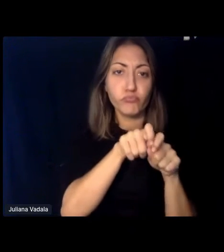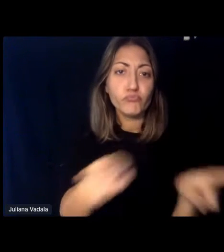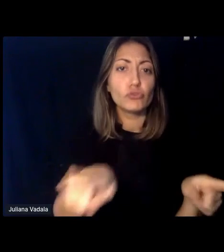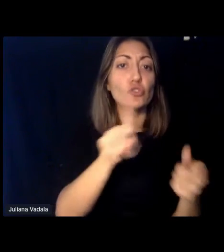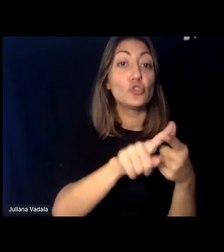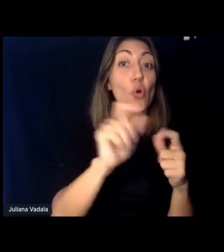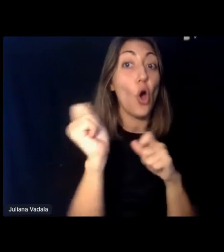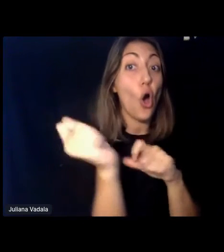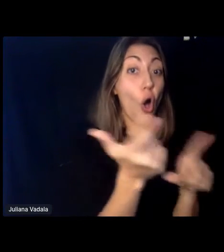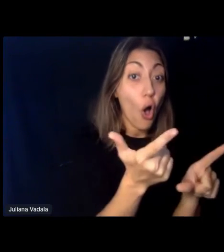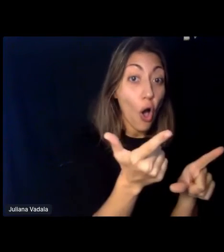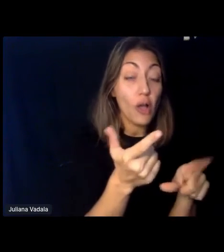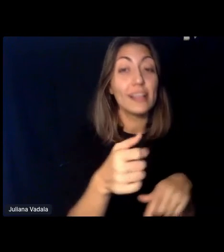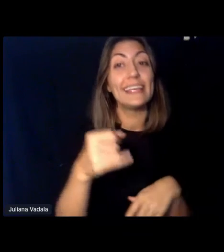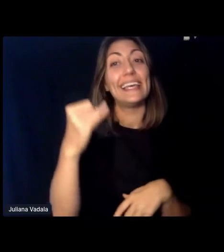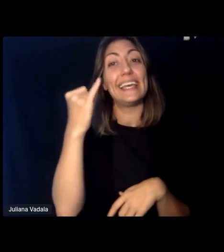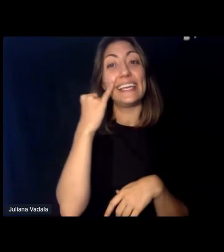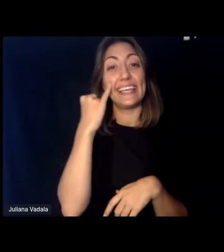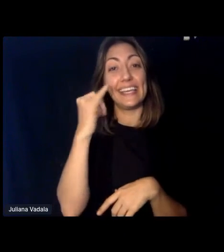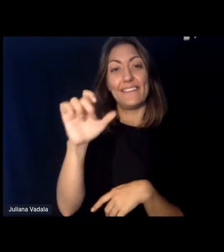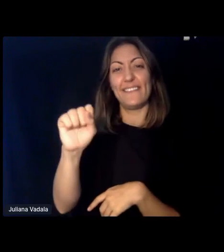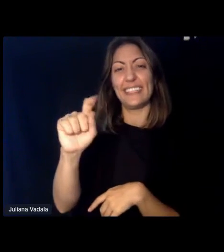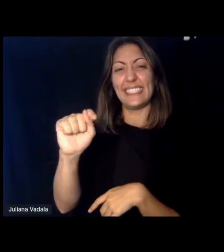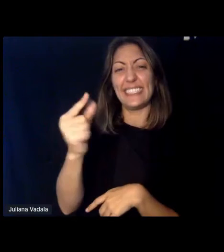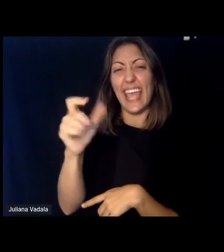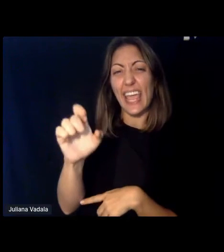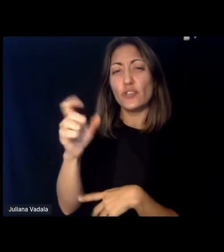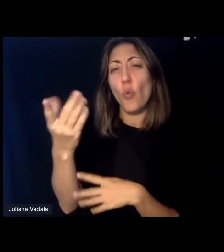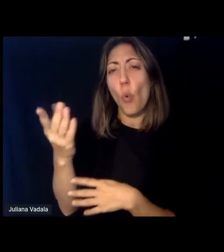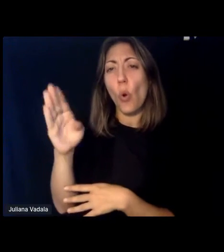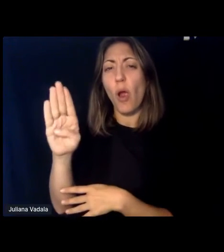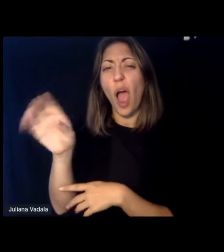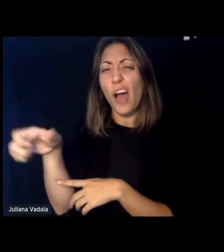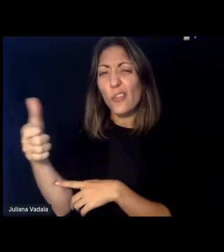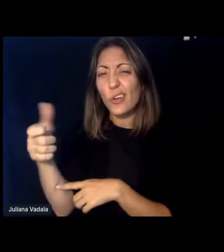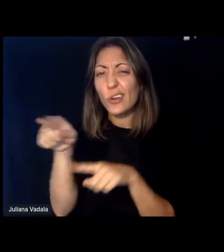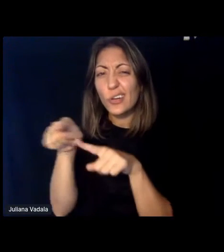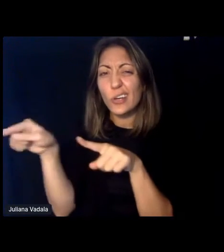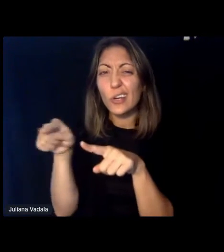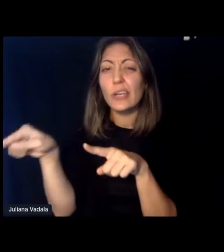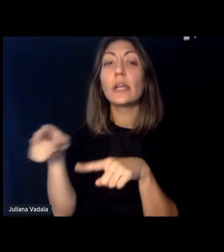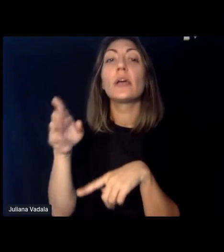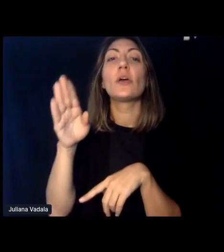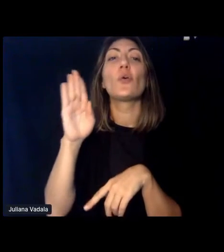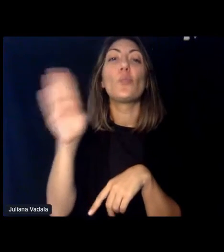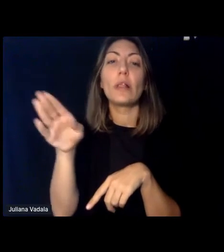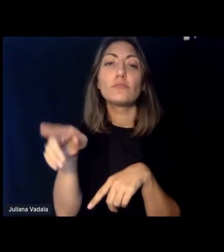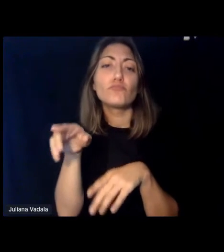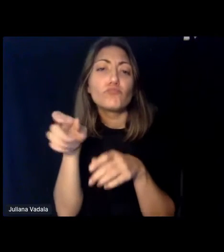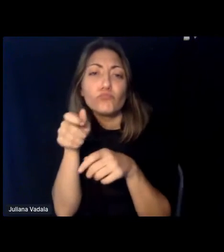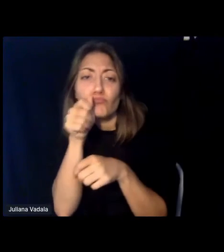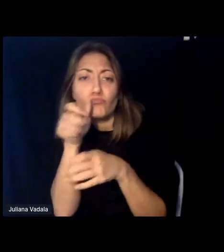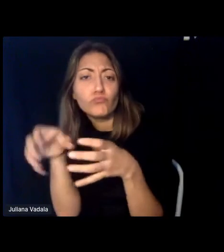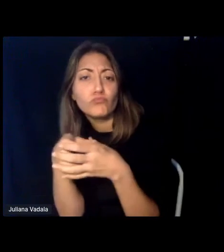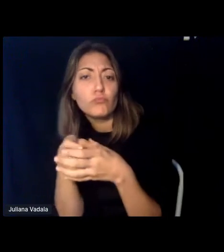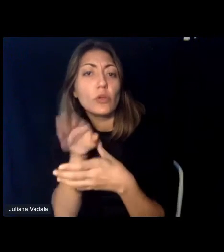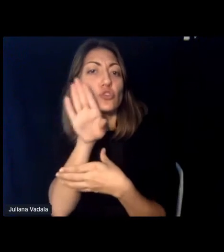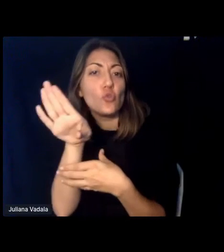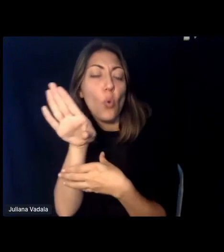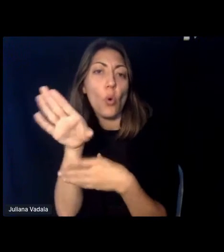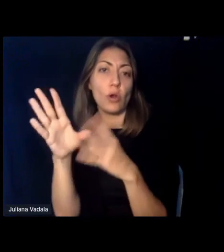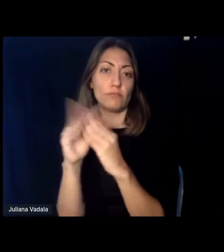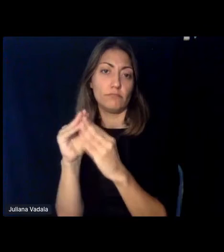top of that section with those three words, the next one is poll. when we launch a poll, you will be able